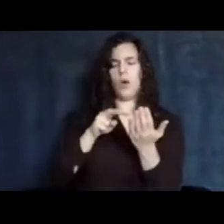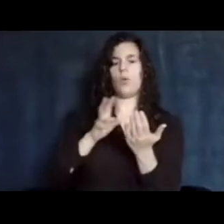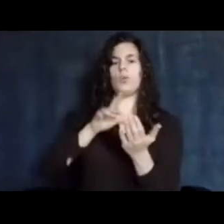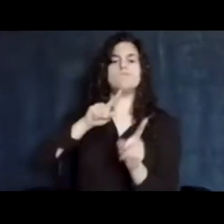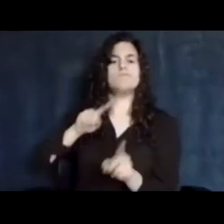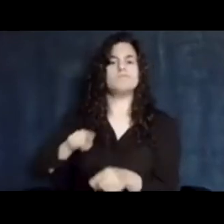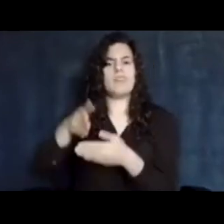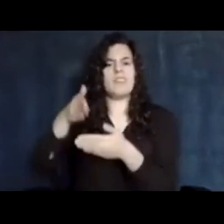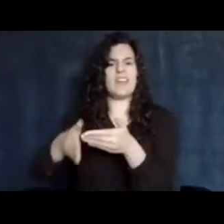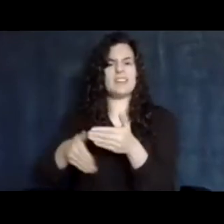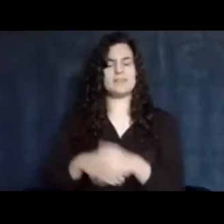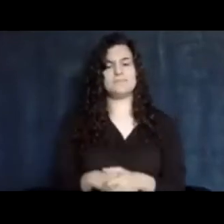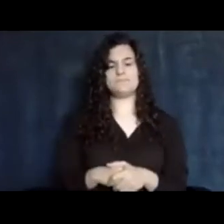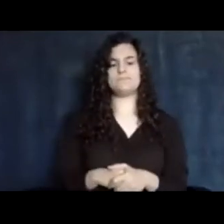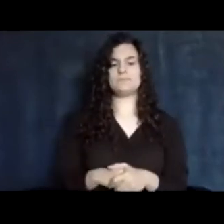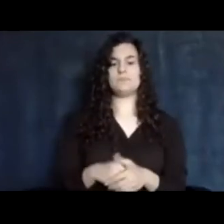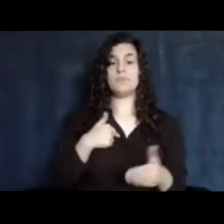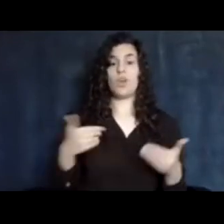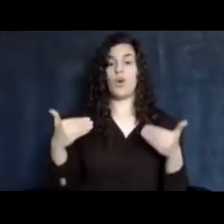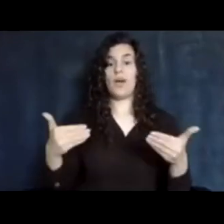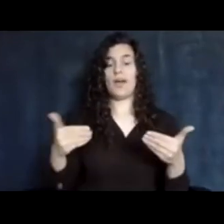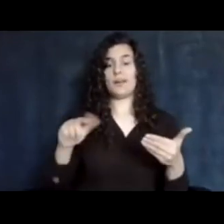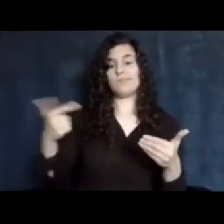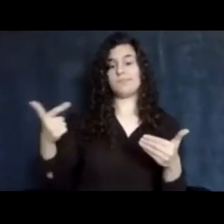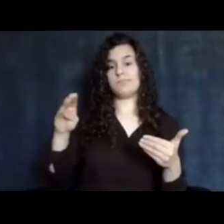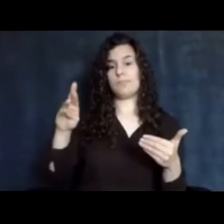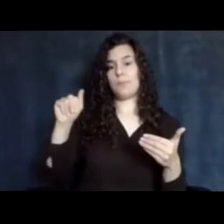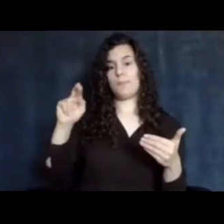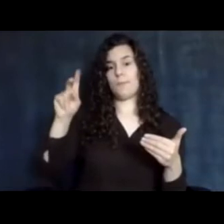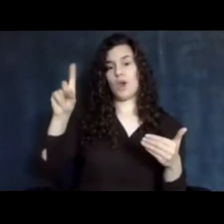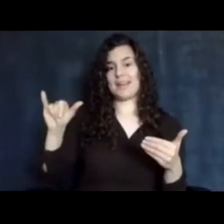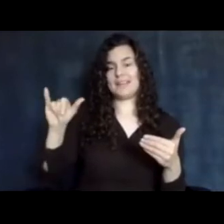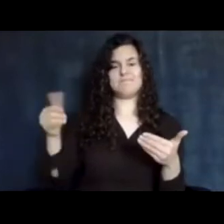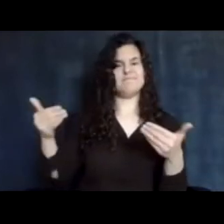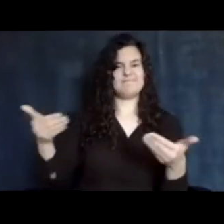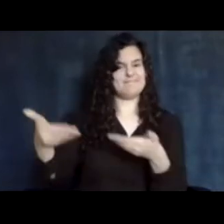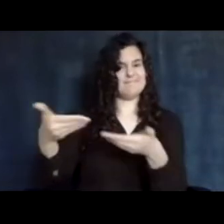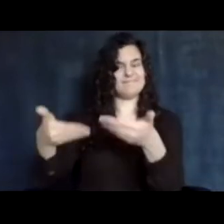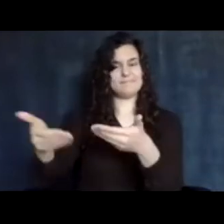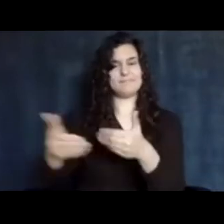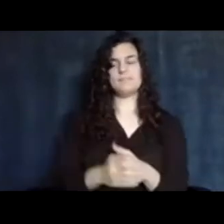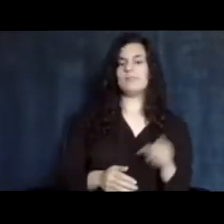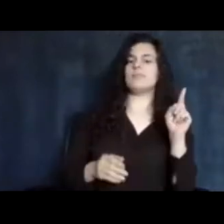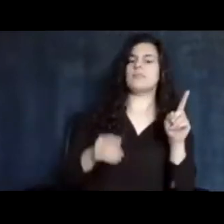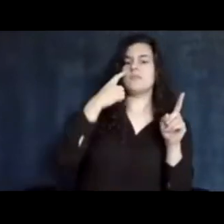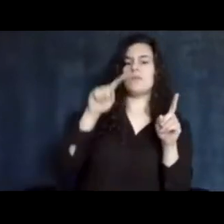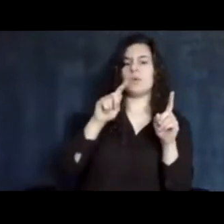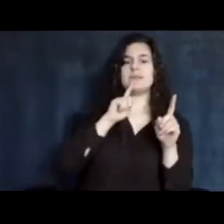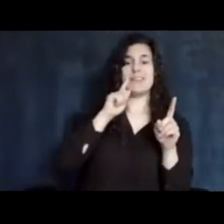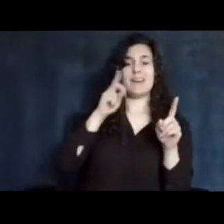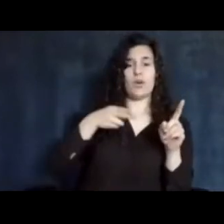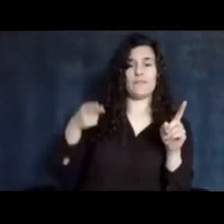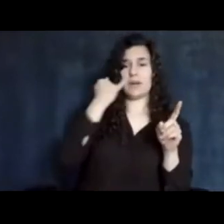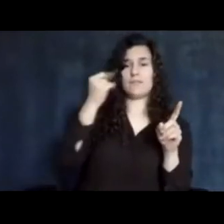at the end of this session. I'm going to go ahead and hand it off to Brandie, and yeah, we can go from here. I'll mute myself now. All